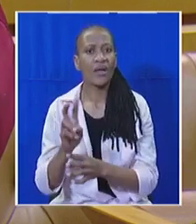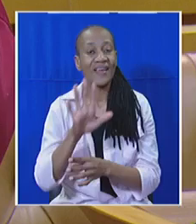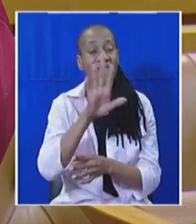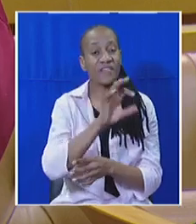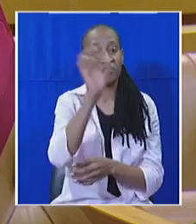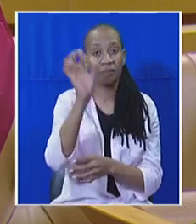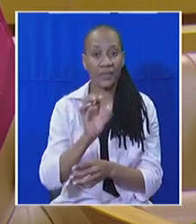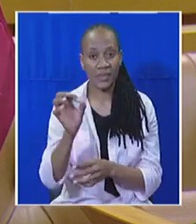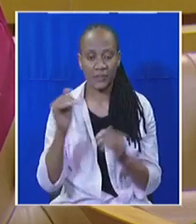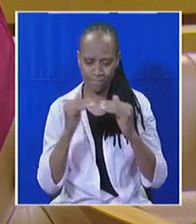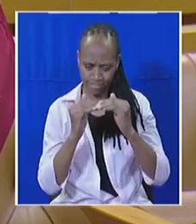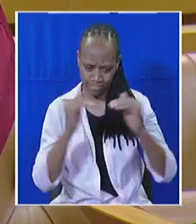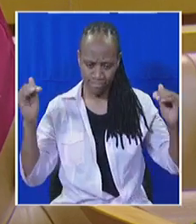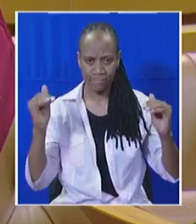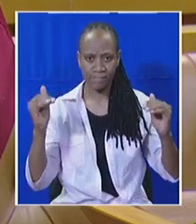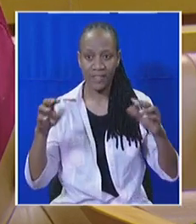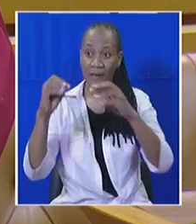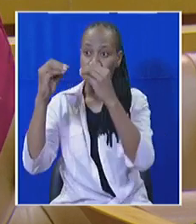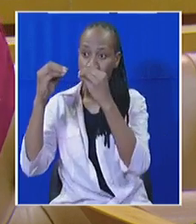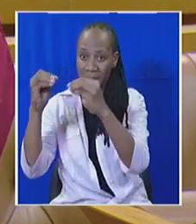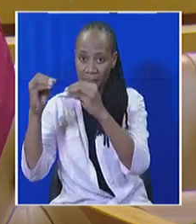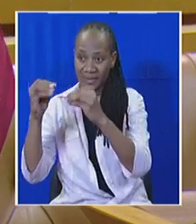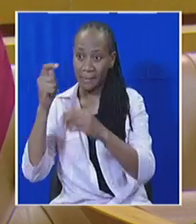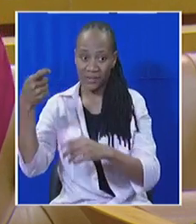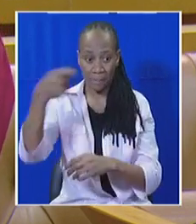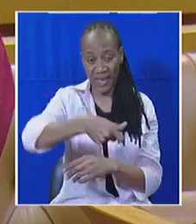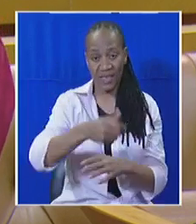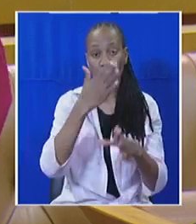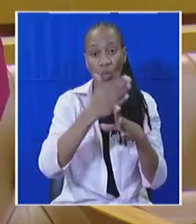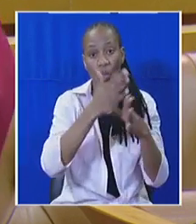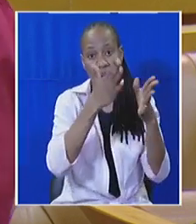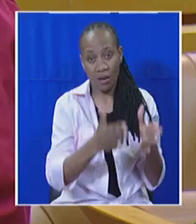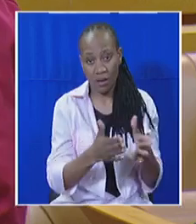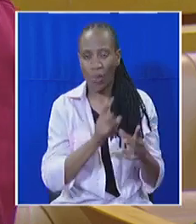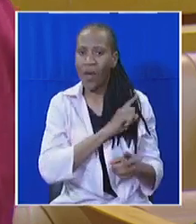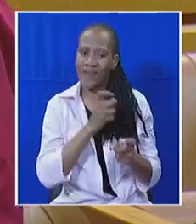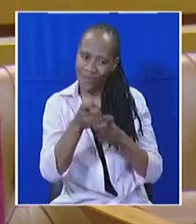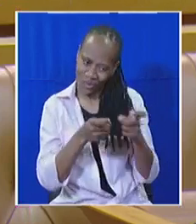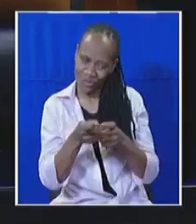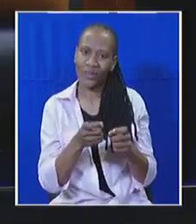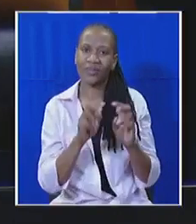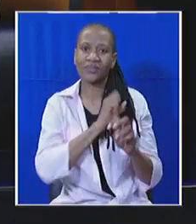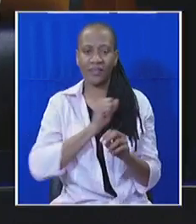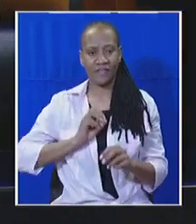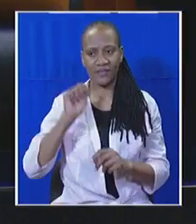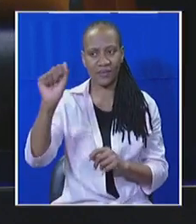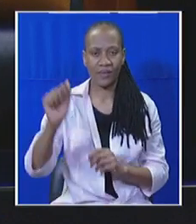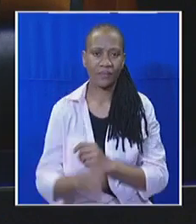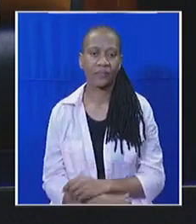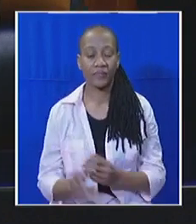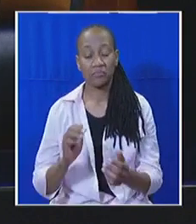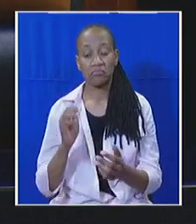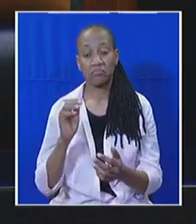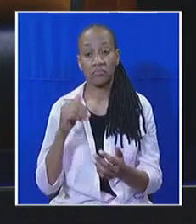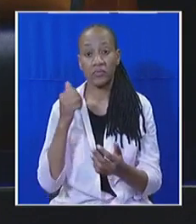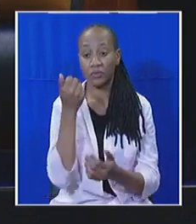50% of the companies to workers to ensure worker control. So I move. I now put the motion. Are there